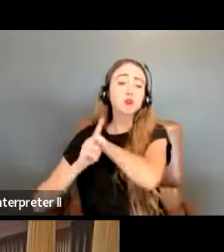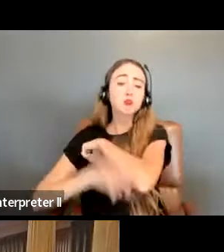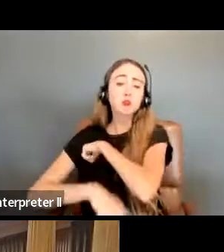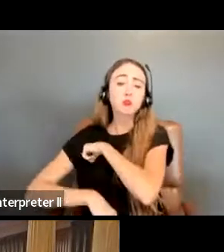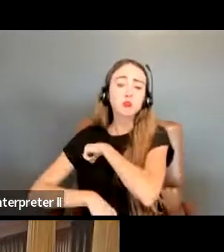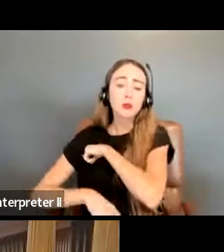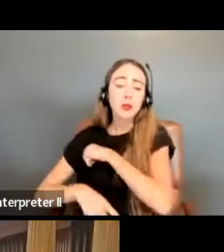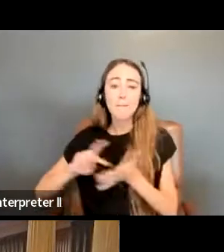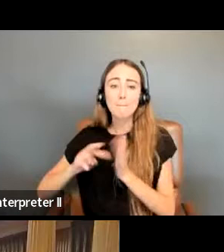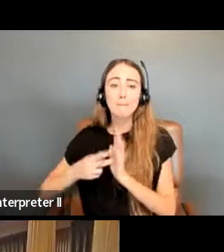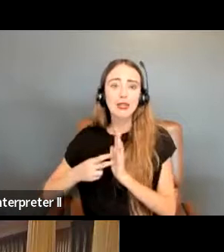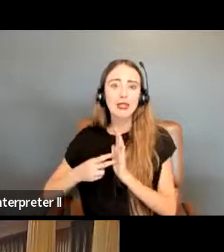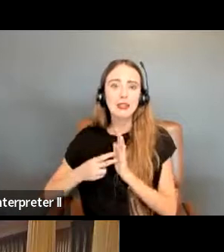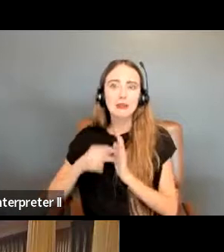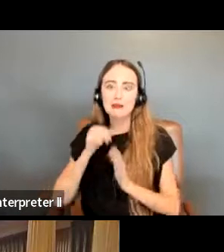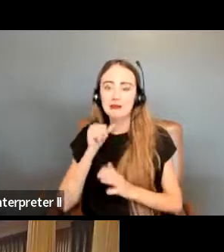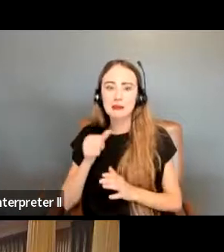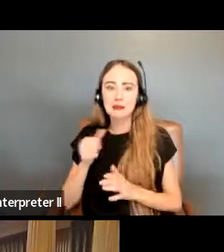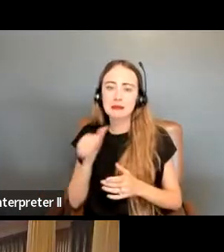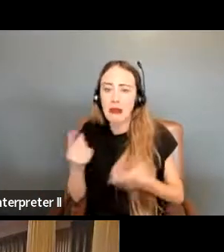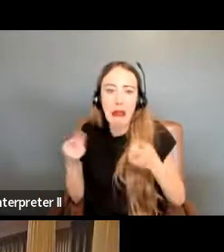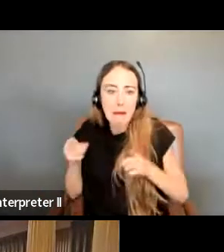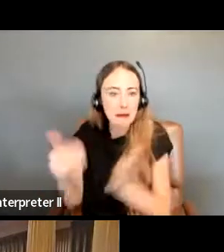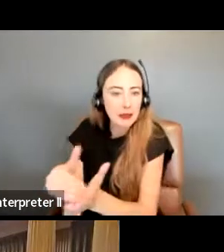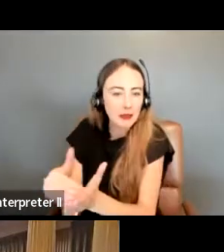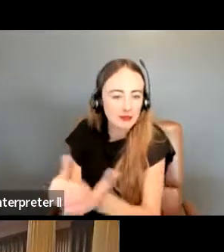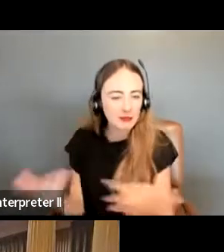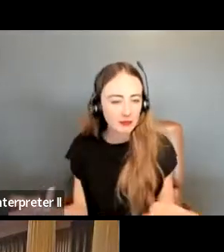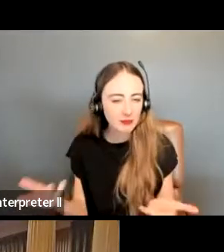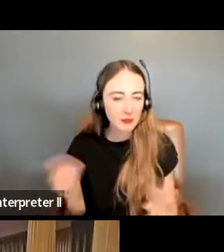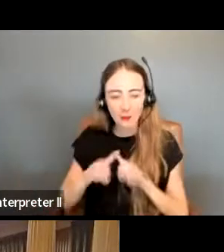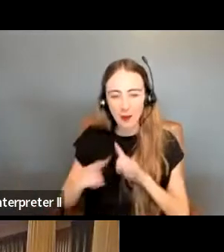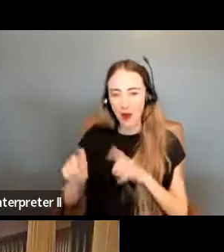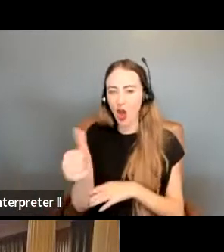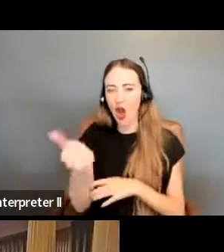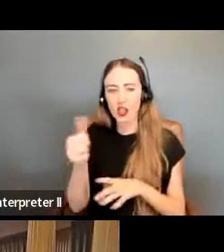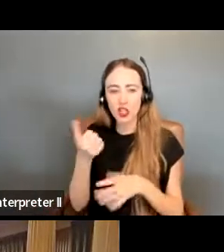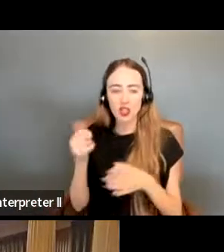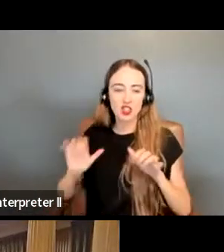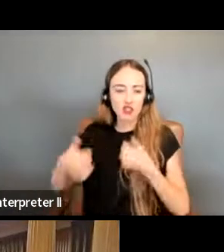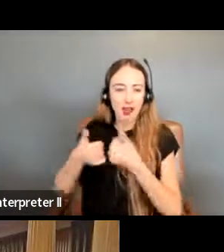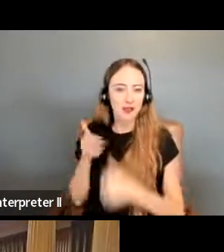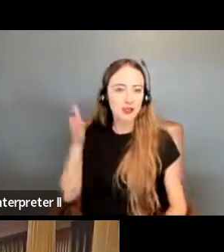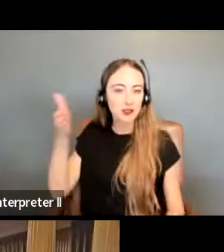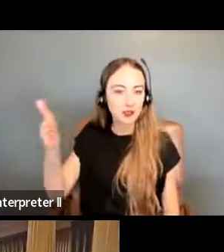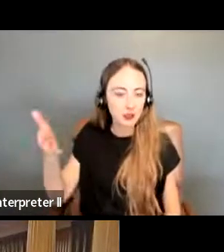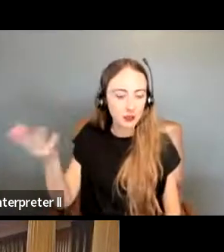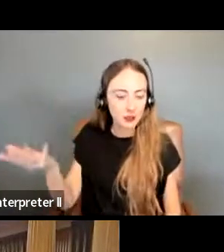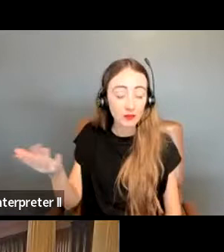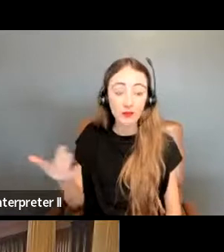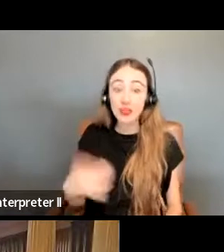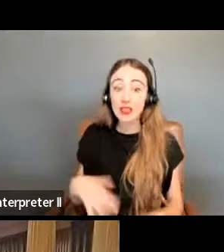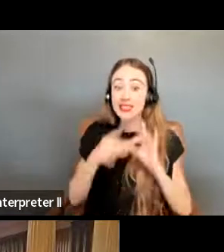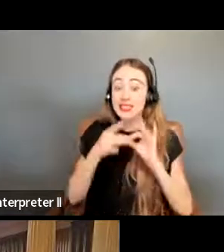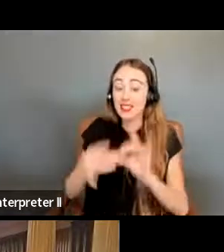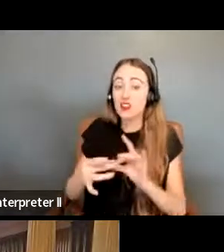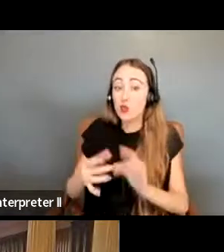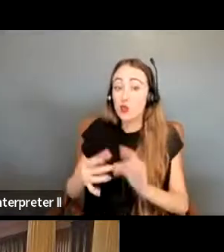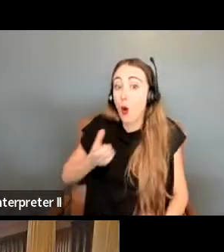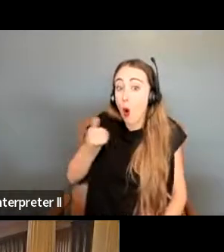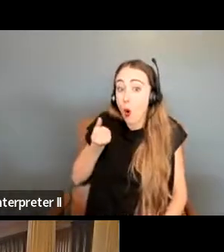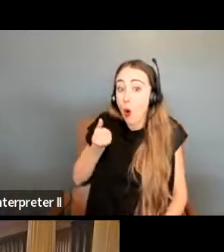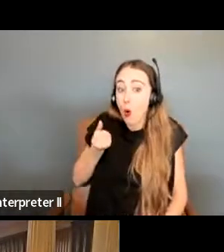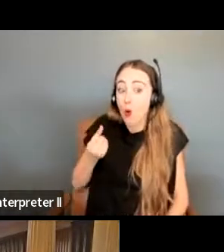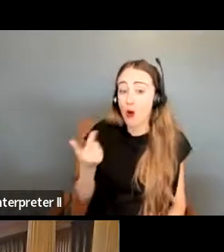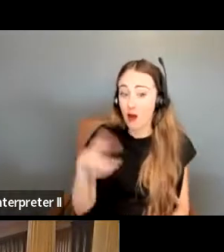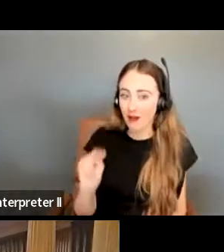returns in deterring new crimes while they create new public safety challenges downstream. And let's not forget, we're talking about penalties for possessing a firearm, not actually using